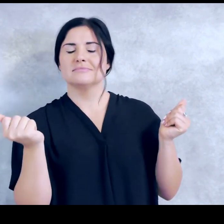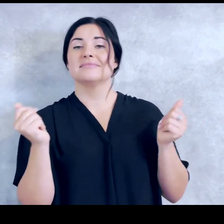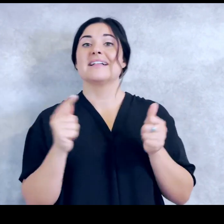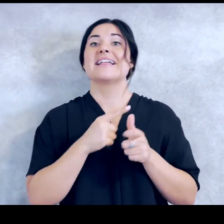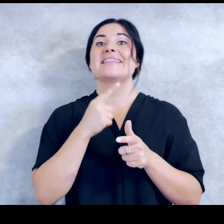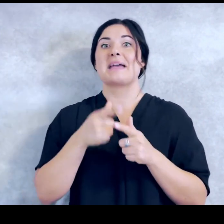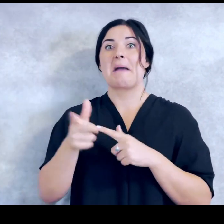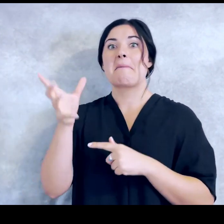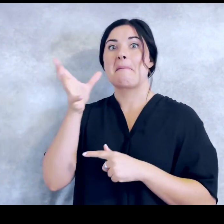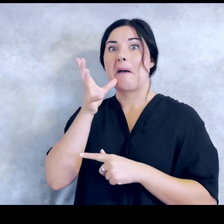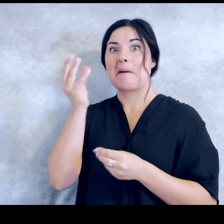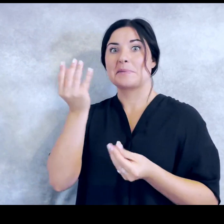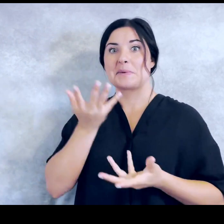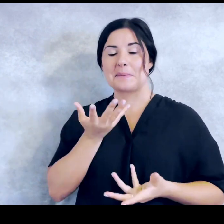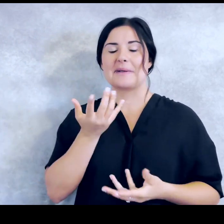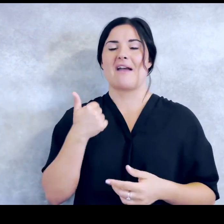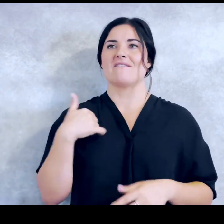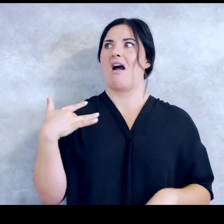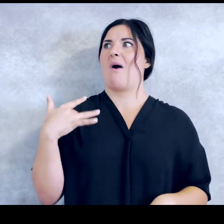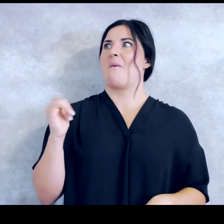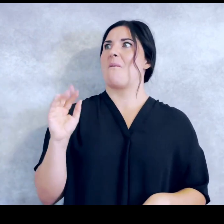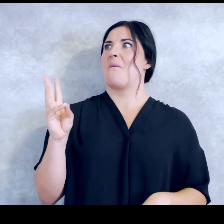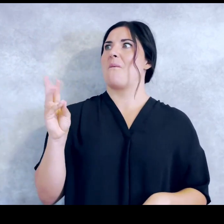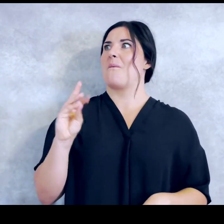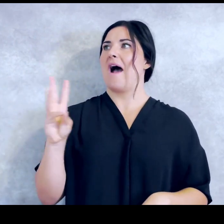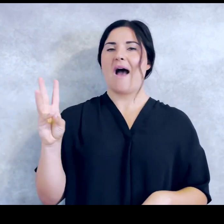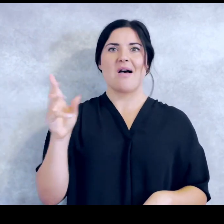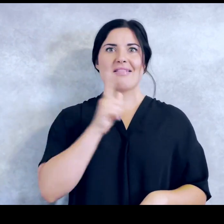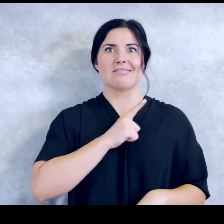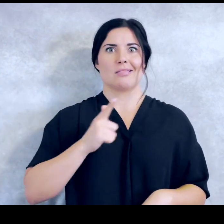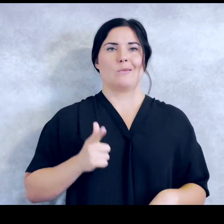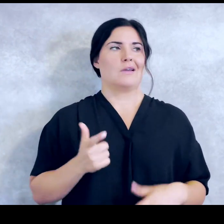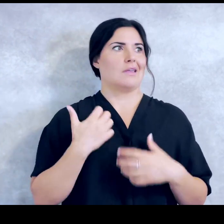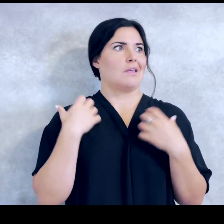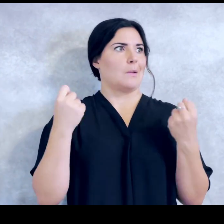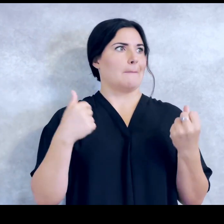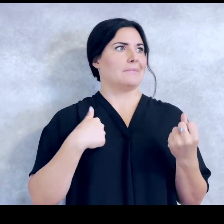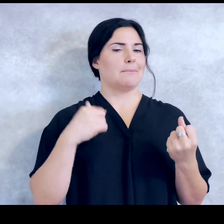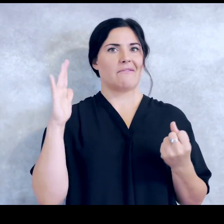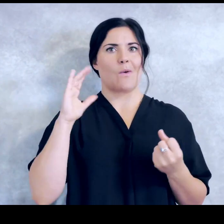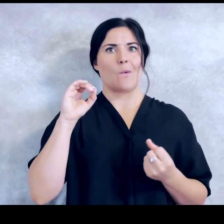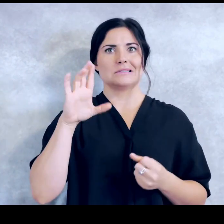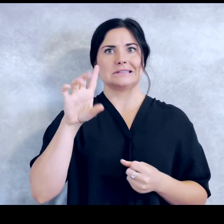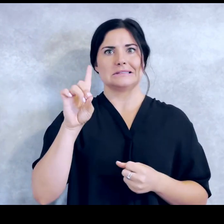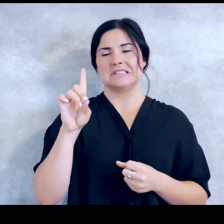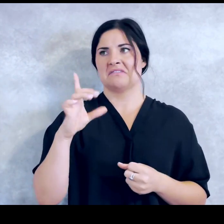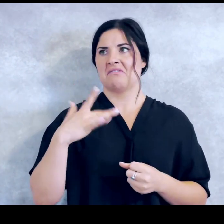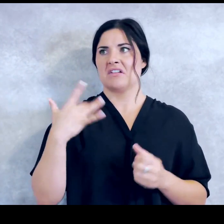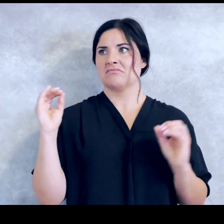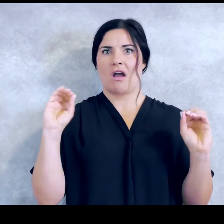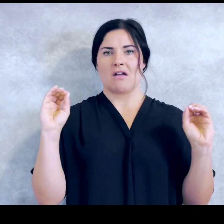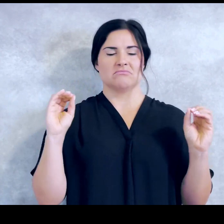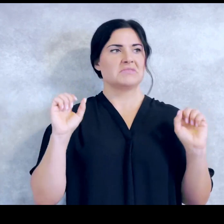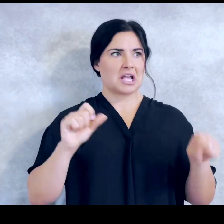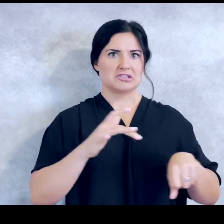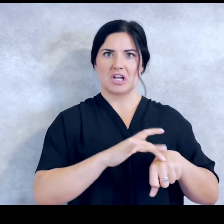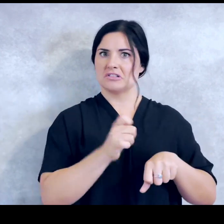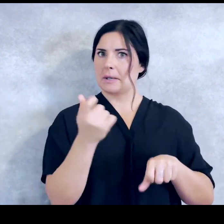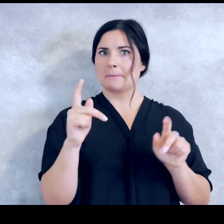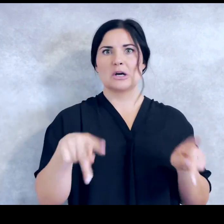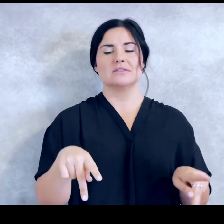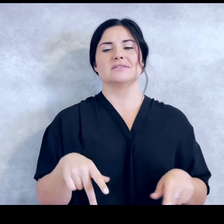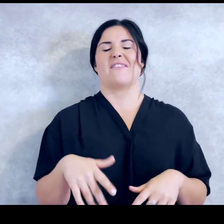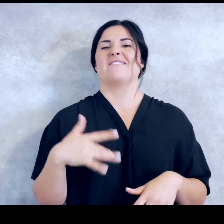hit me until she made a comment about it. And I'm like, oh my gosh, the Lord healed me from that. Because now I touch anybody. But